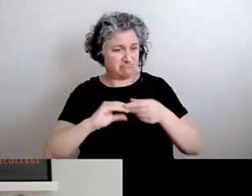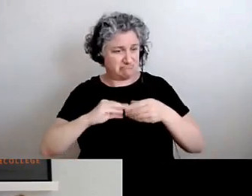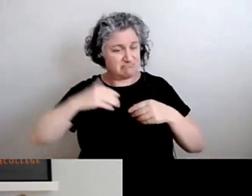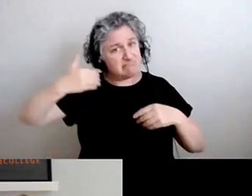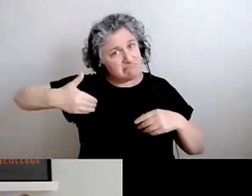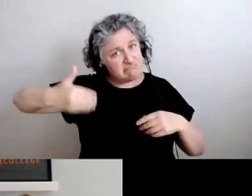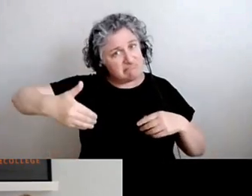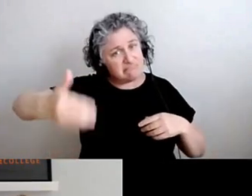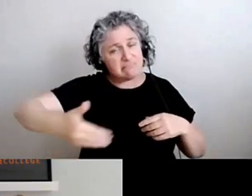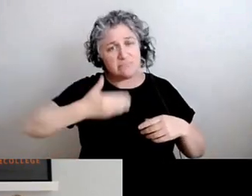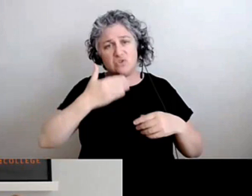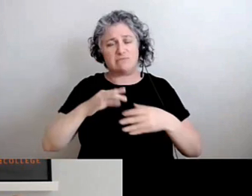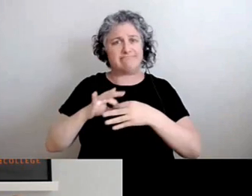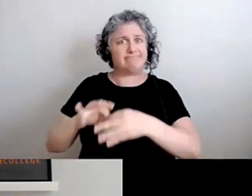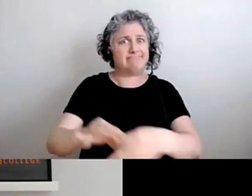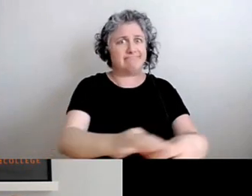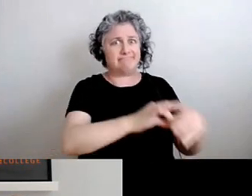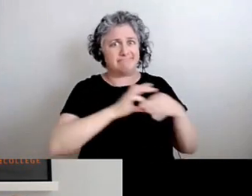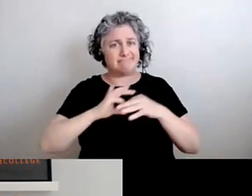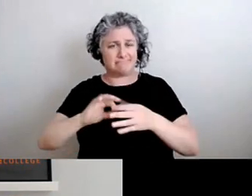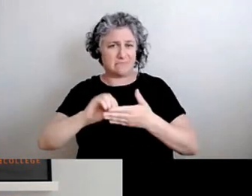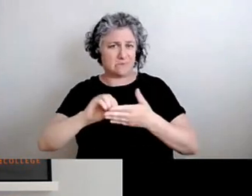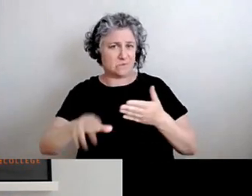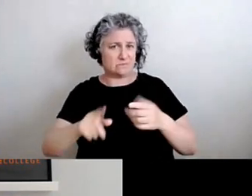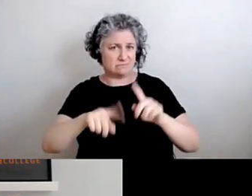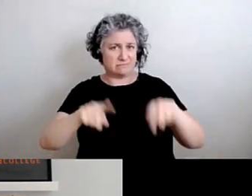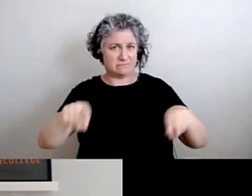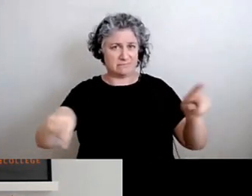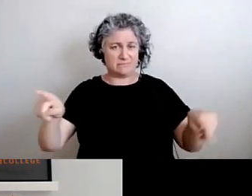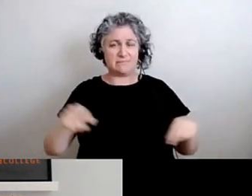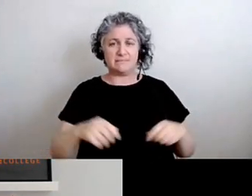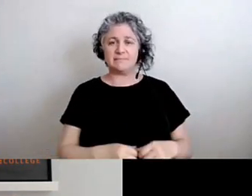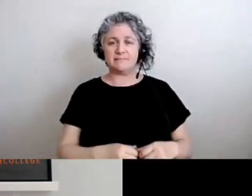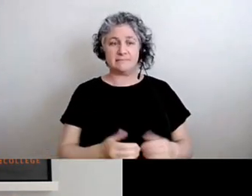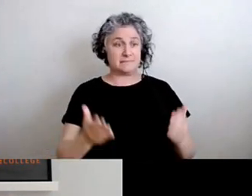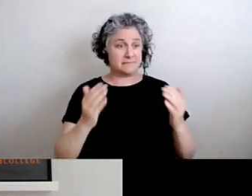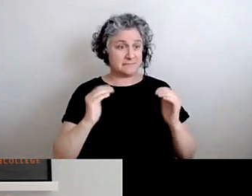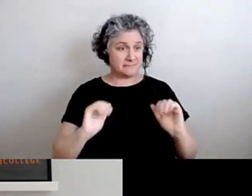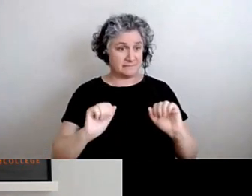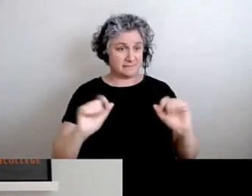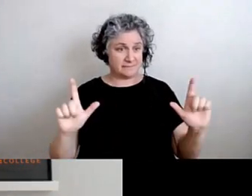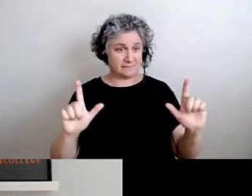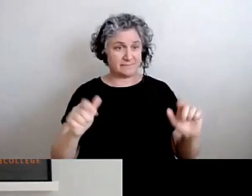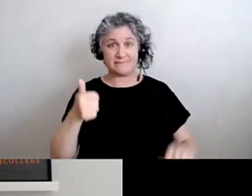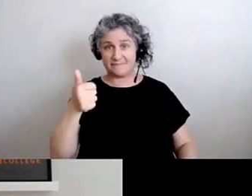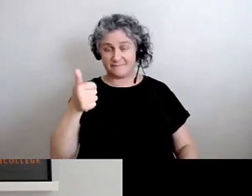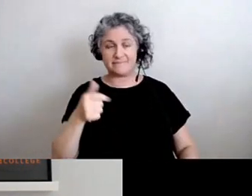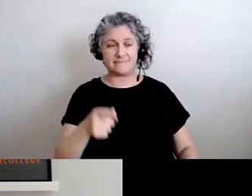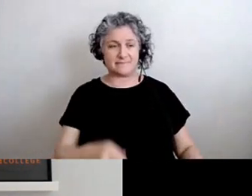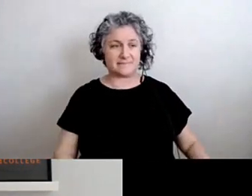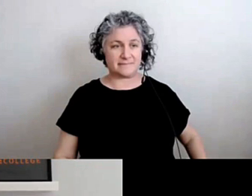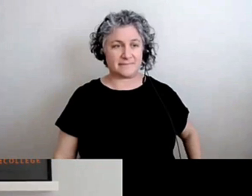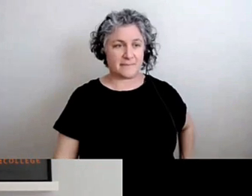engage with students. Mm-hmm. All right, next page.